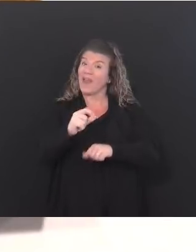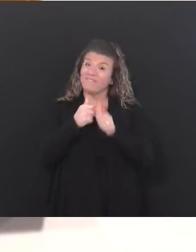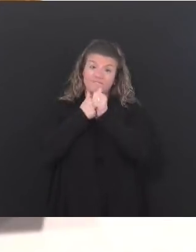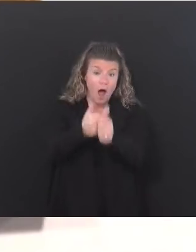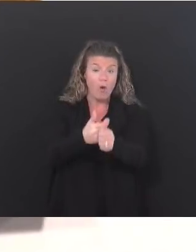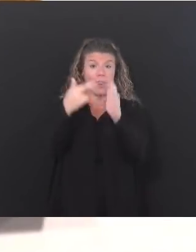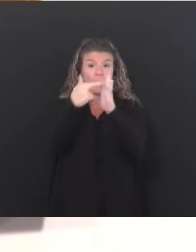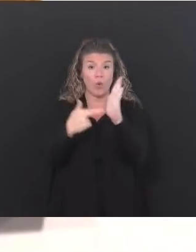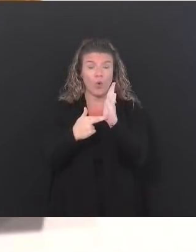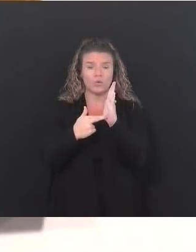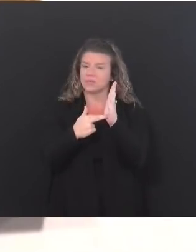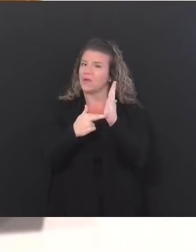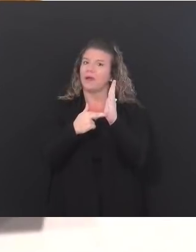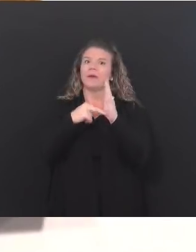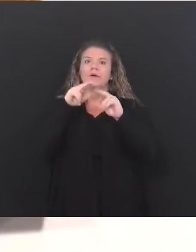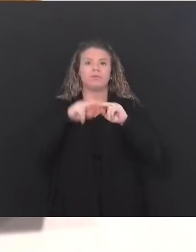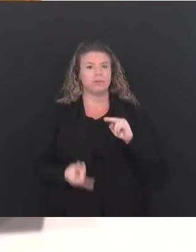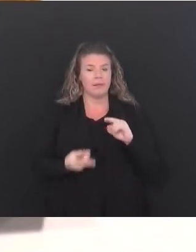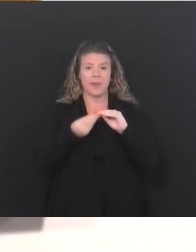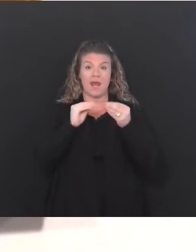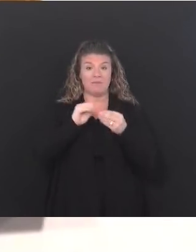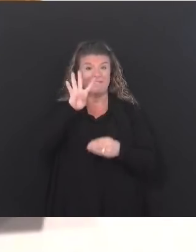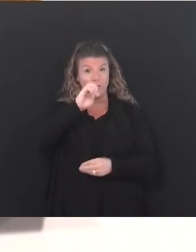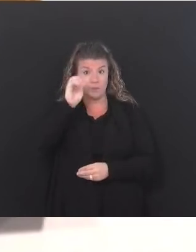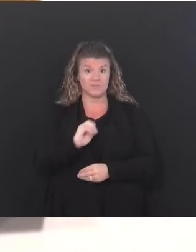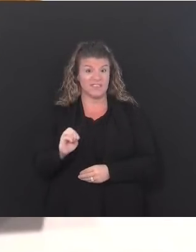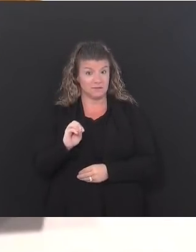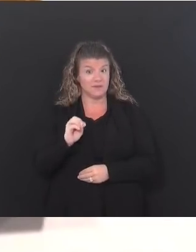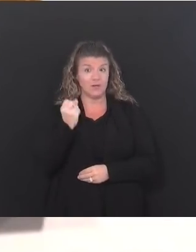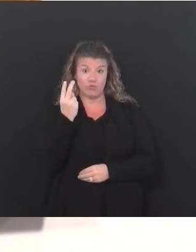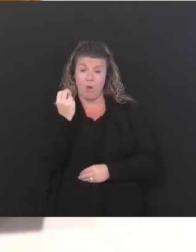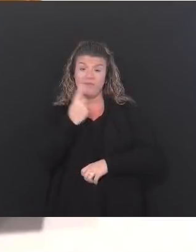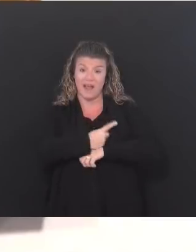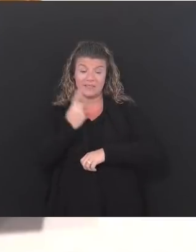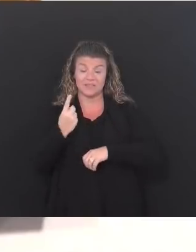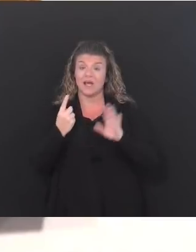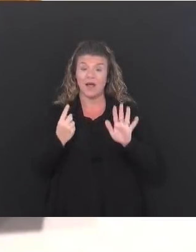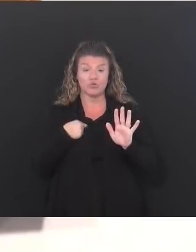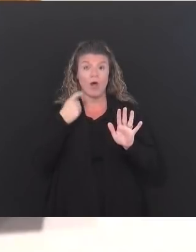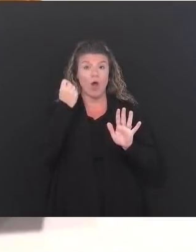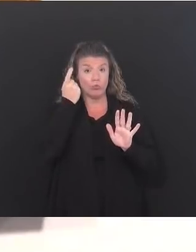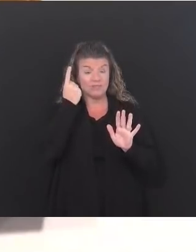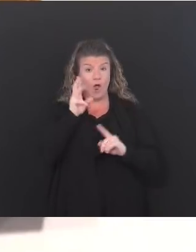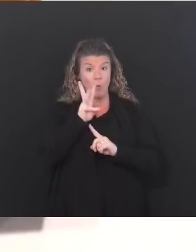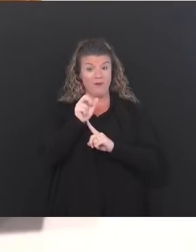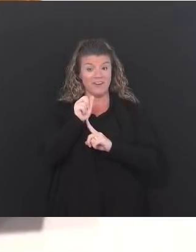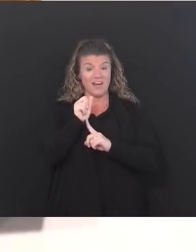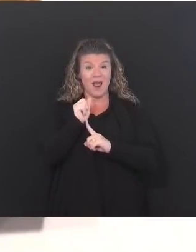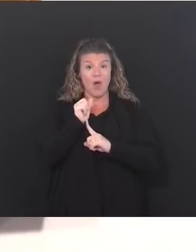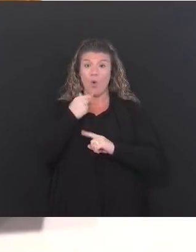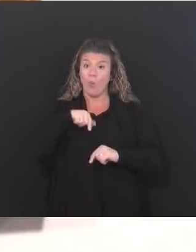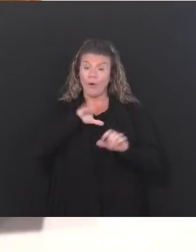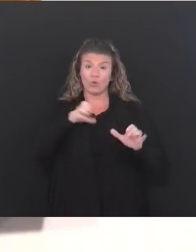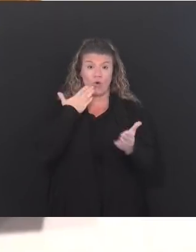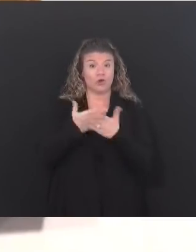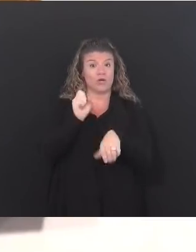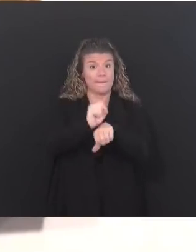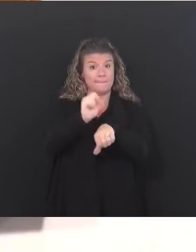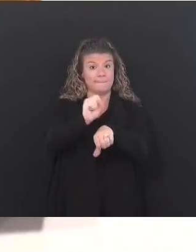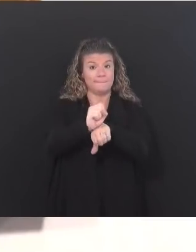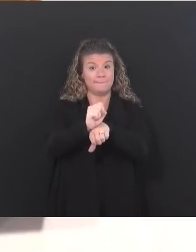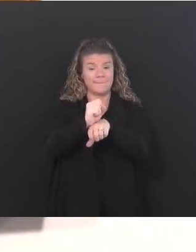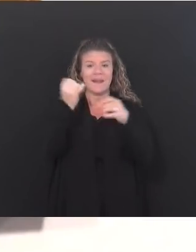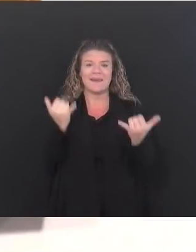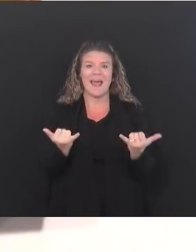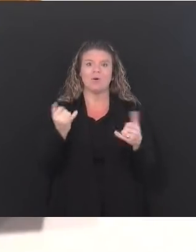number of COVID positive people by 40% in 12 days. So West Virginia, we are doing great. It's time to do even